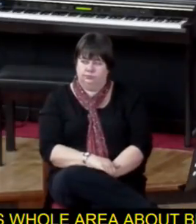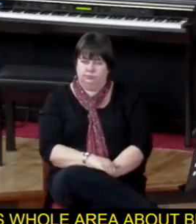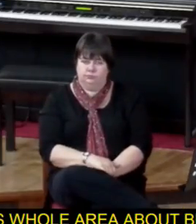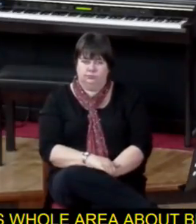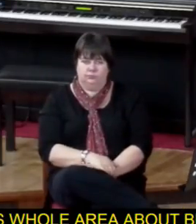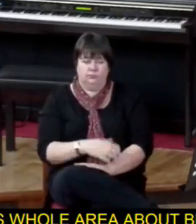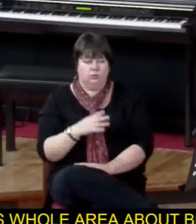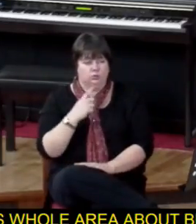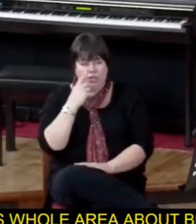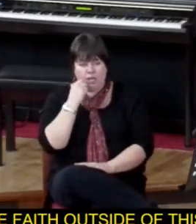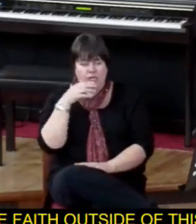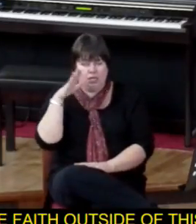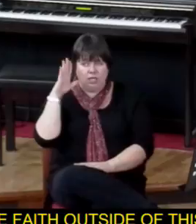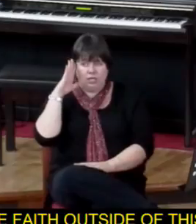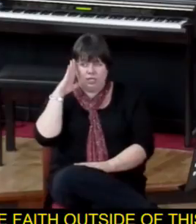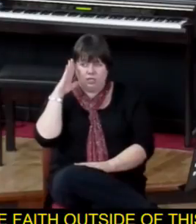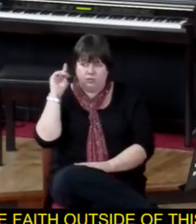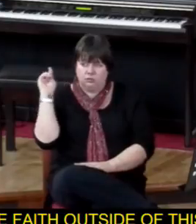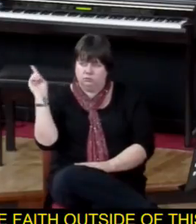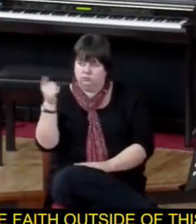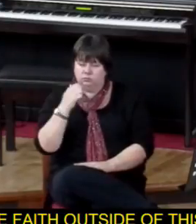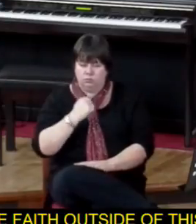So hear our prayer.